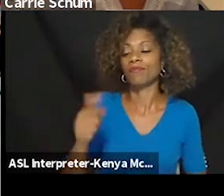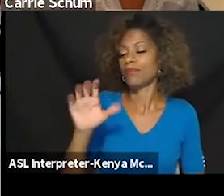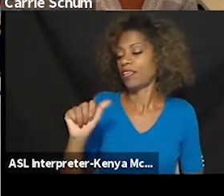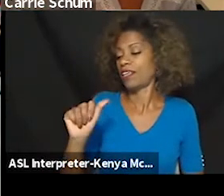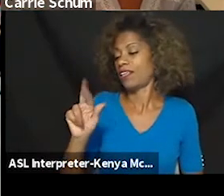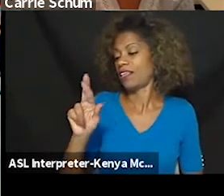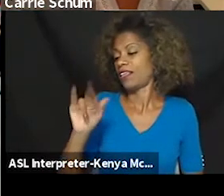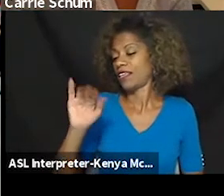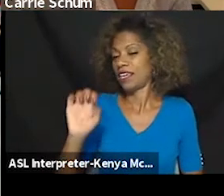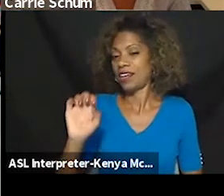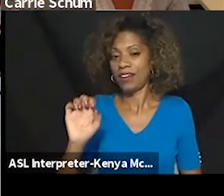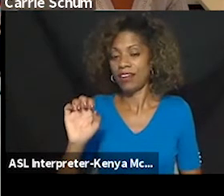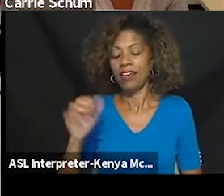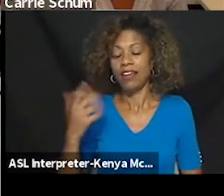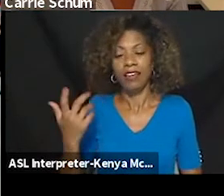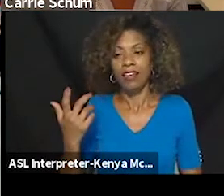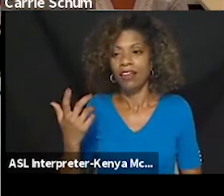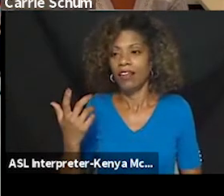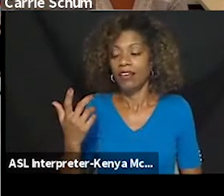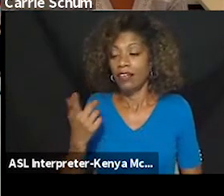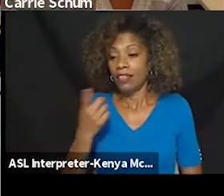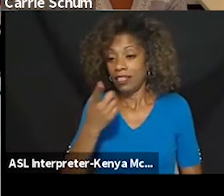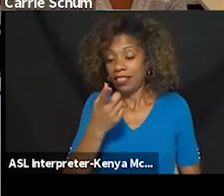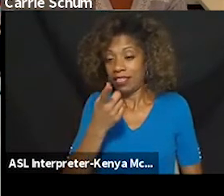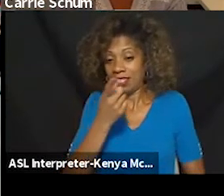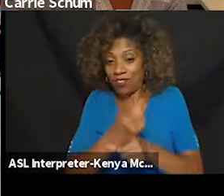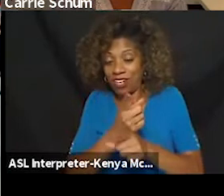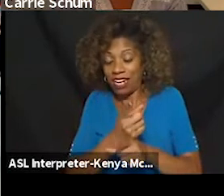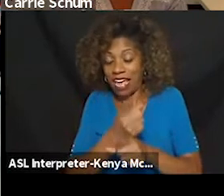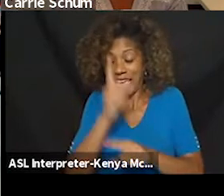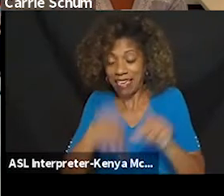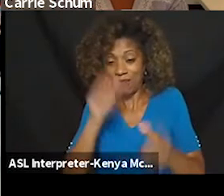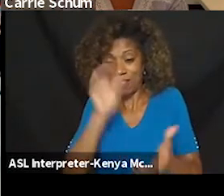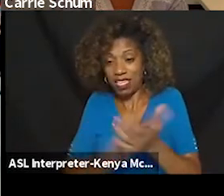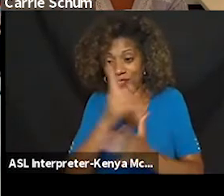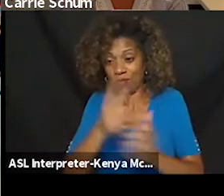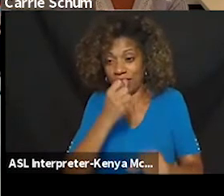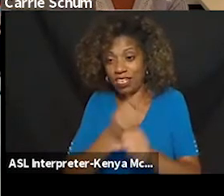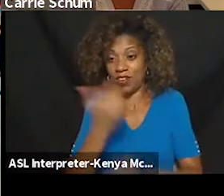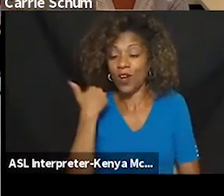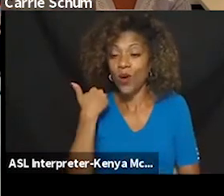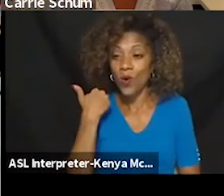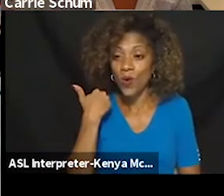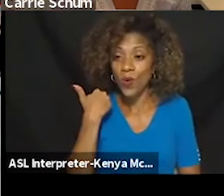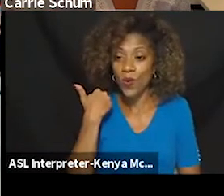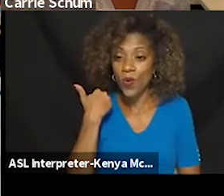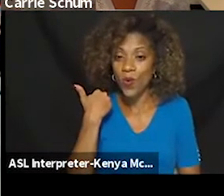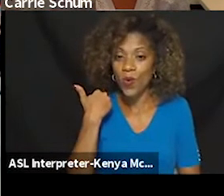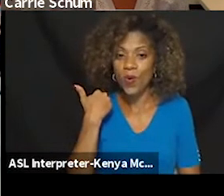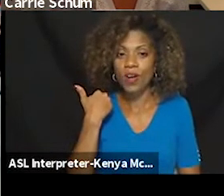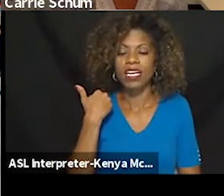believe this is a year ago, but this is, if you cast your mind back to a year ago, these are the kind of things you were seeing in the